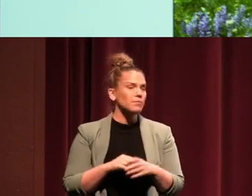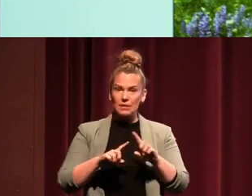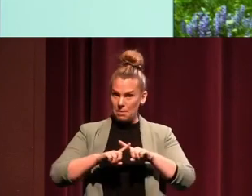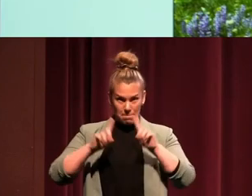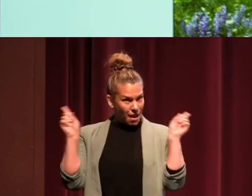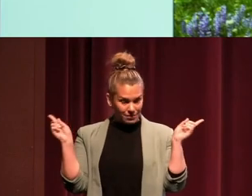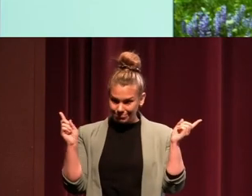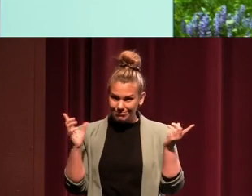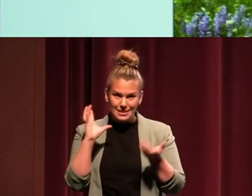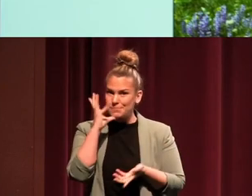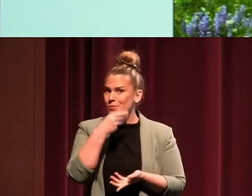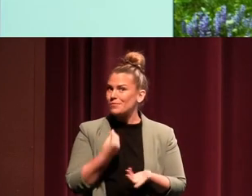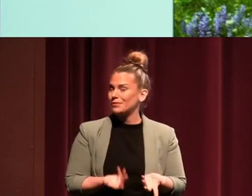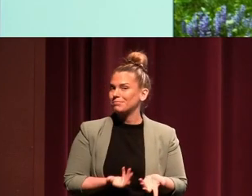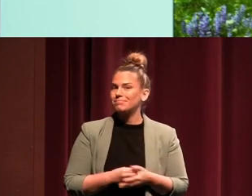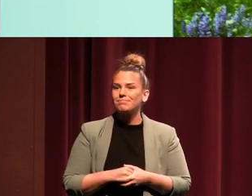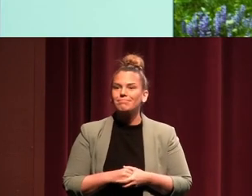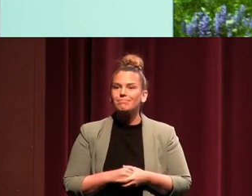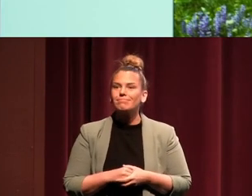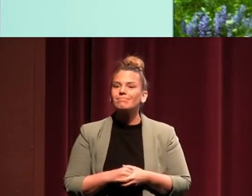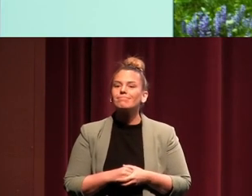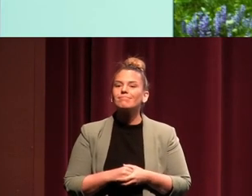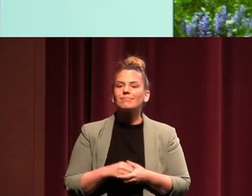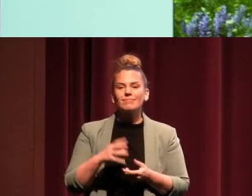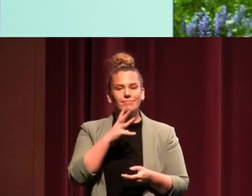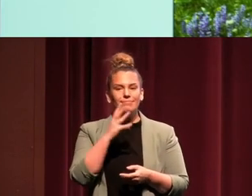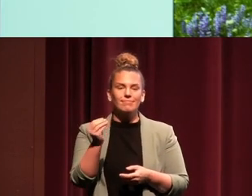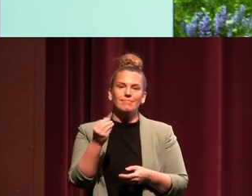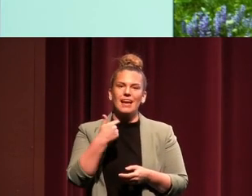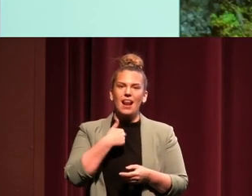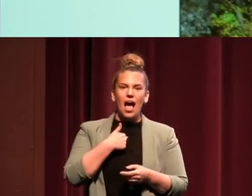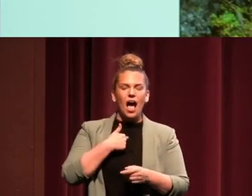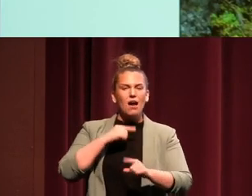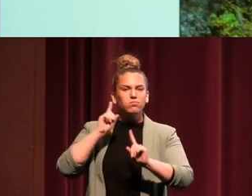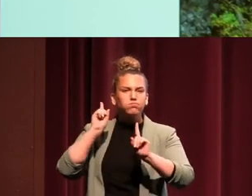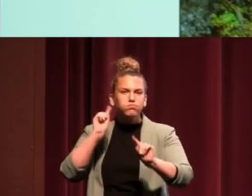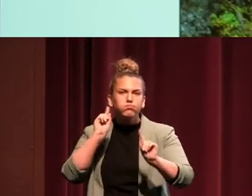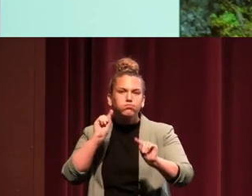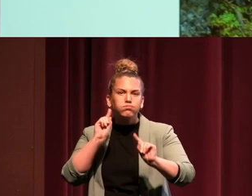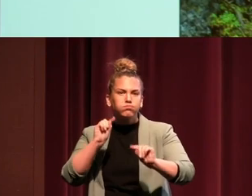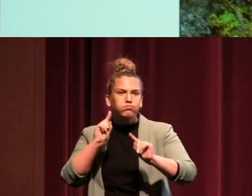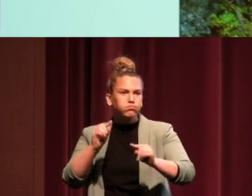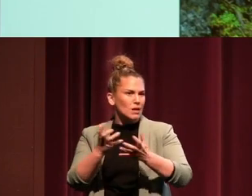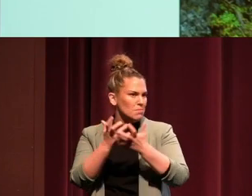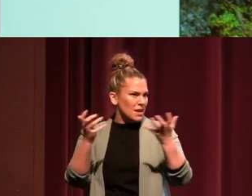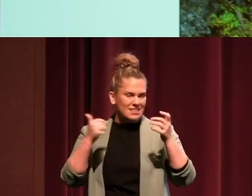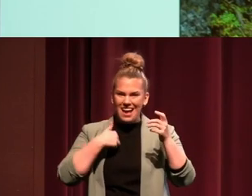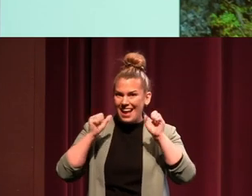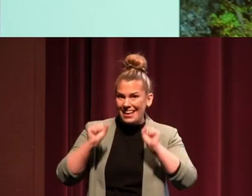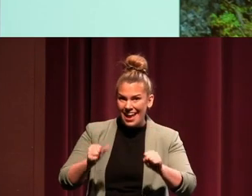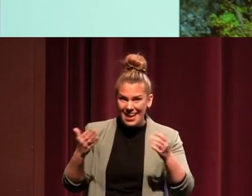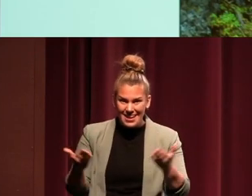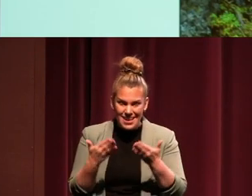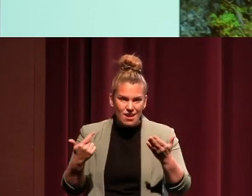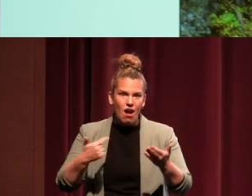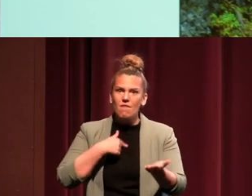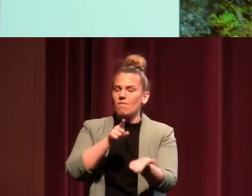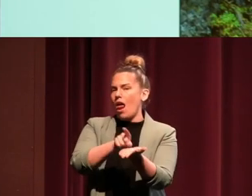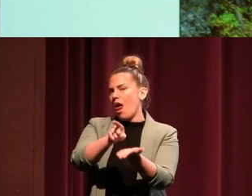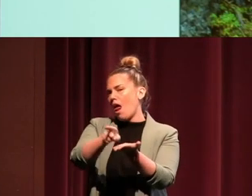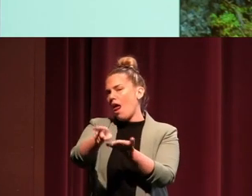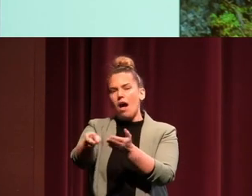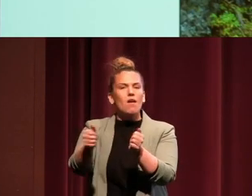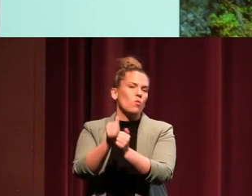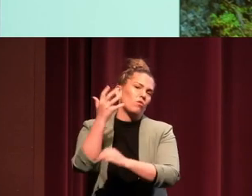But it's beautiful, and I spend as much time as I possibly can out here. It's fair to say that I've fallen in love with the forest